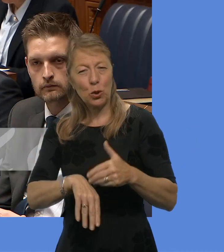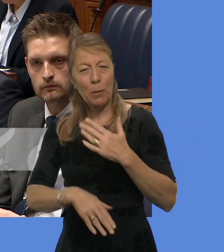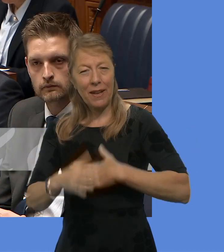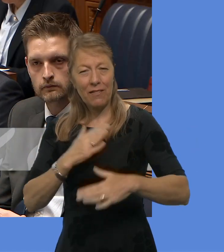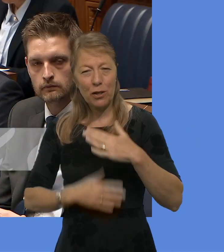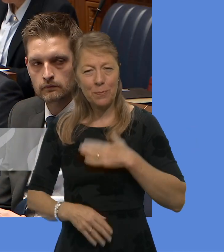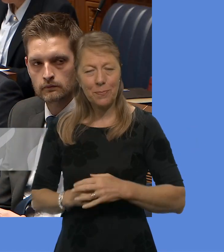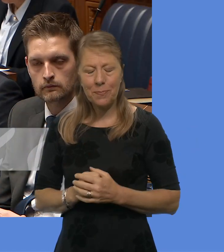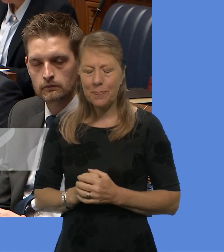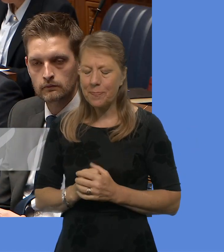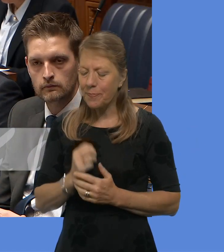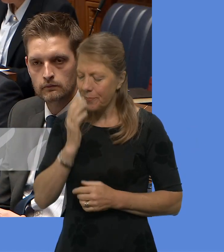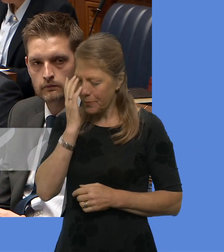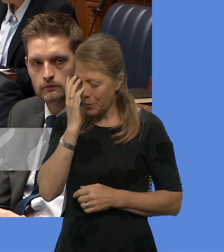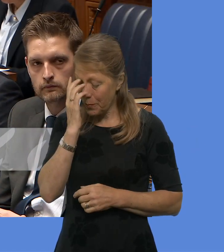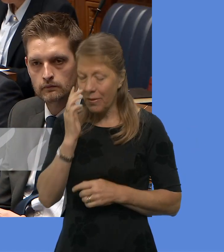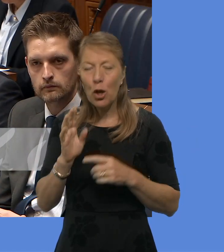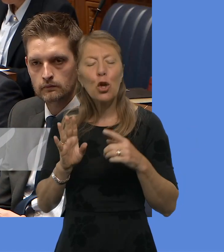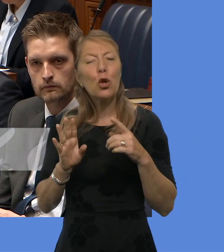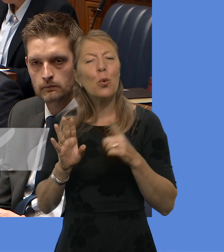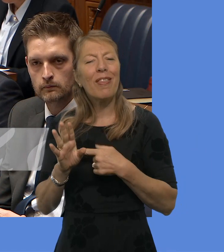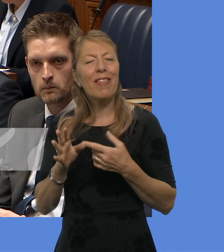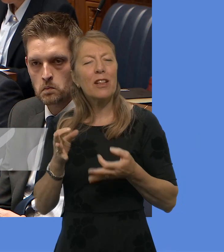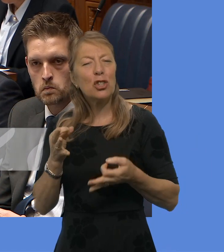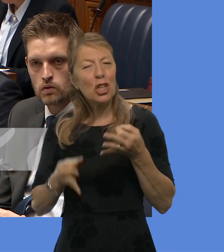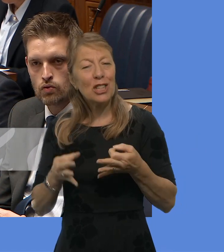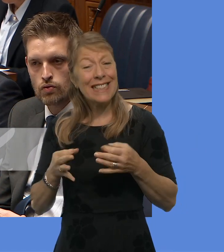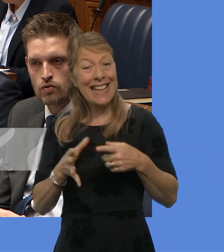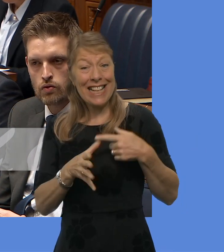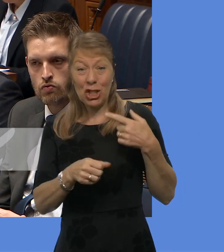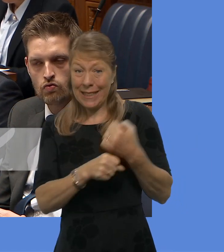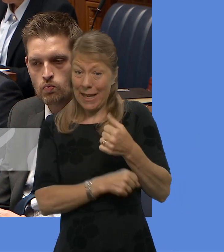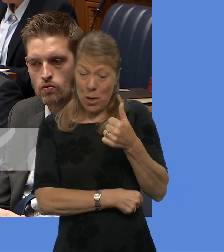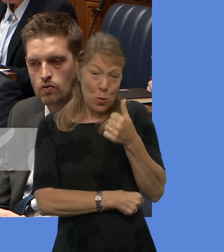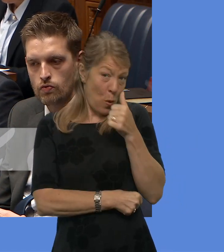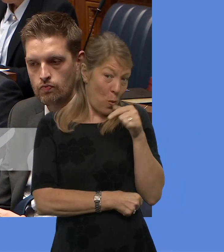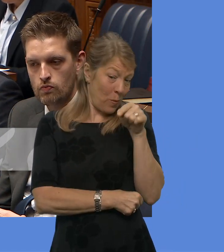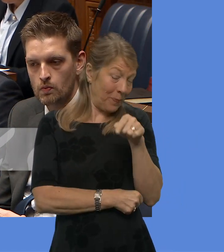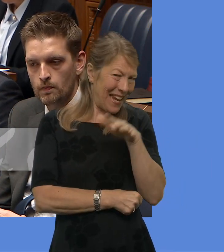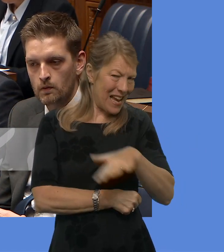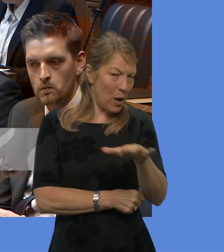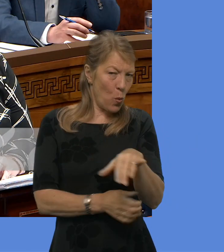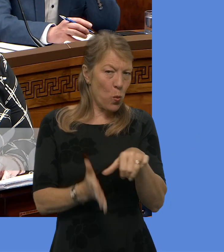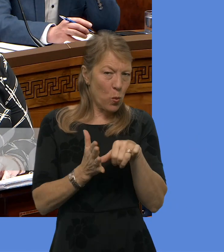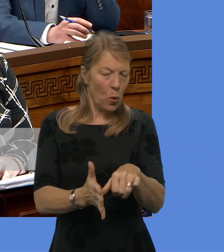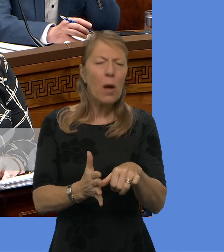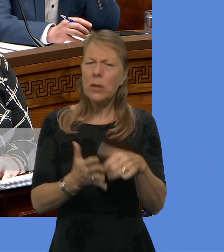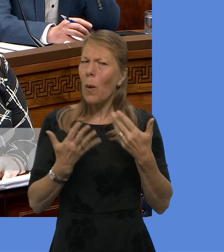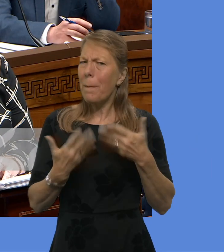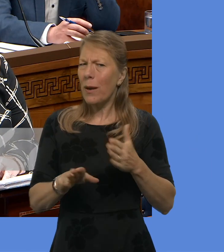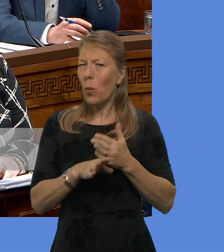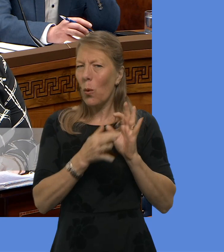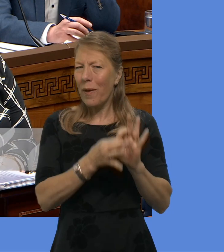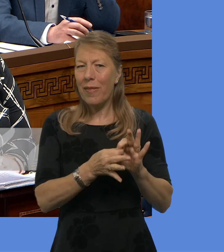in the specific area, the Youth Justice Agency continues to actively engage with key stakeholders, including PSNI, social services, the